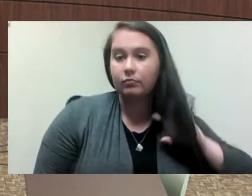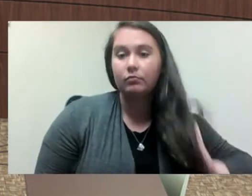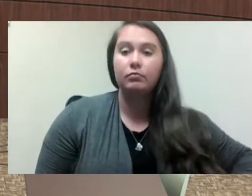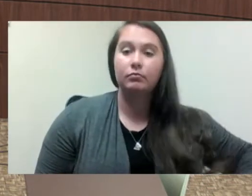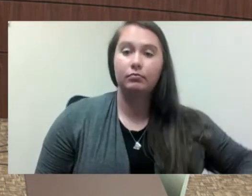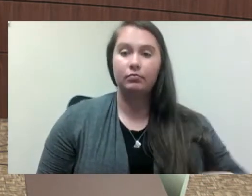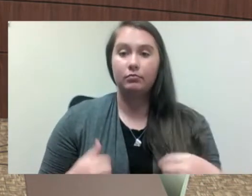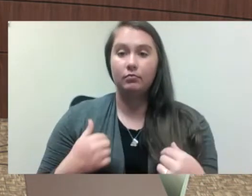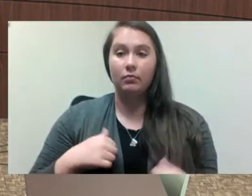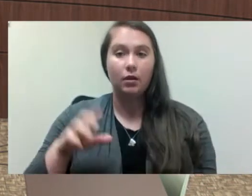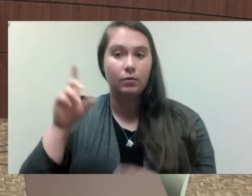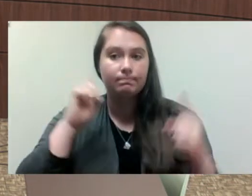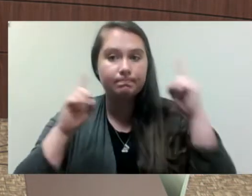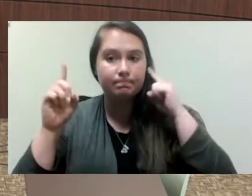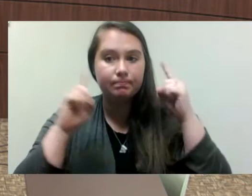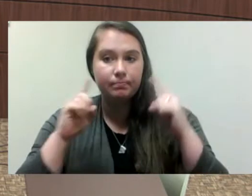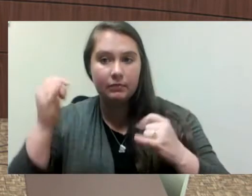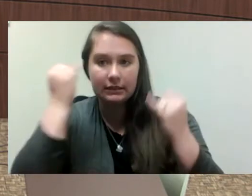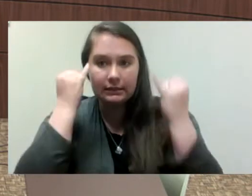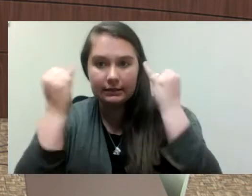I will entertain a motion.